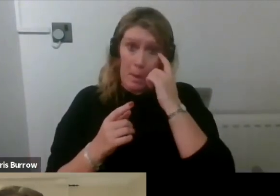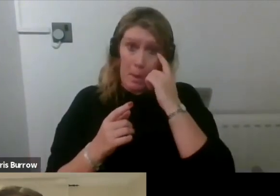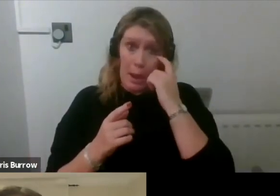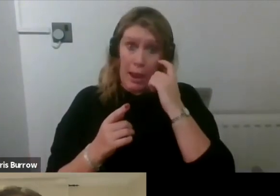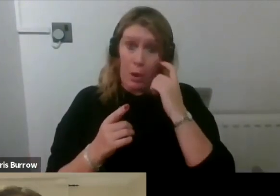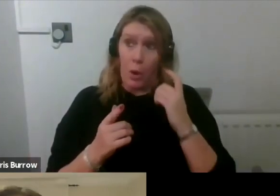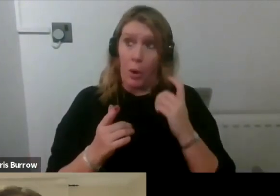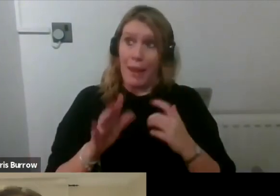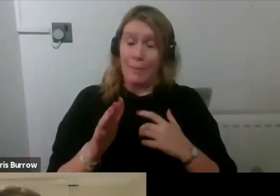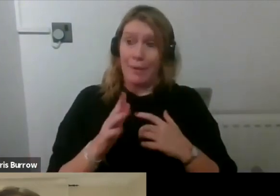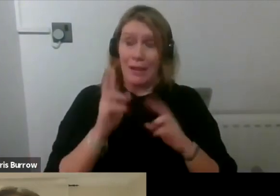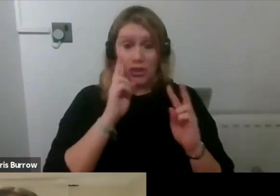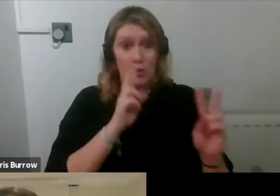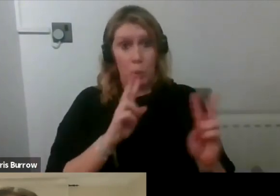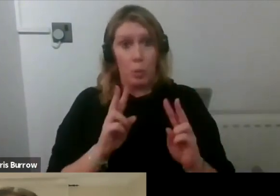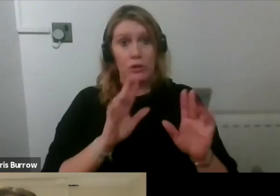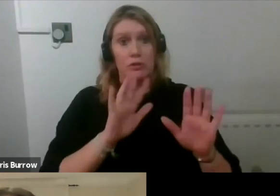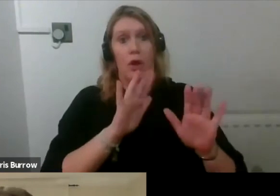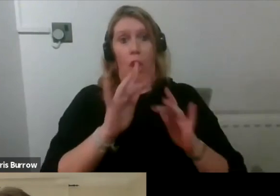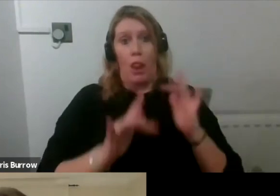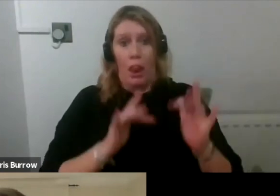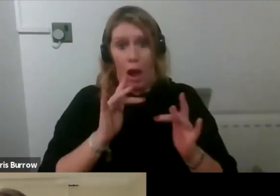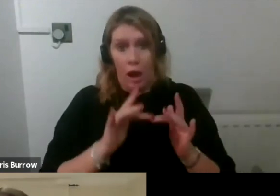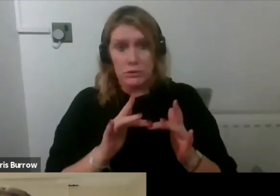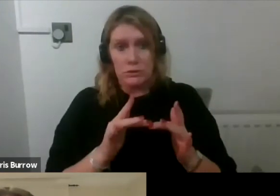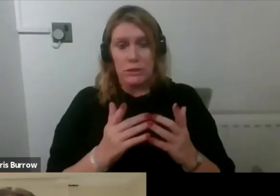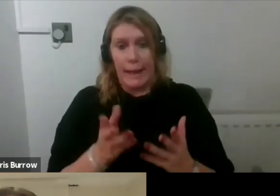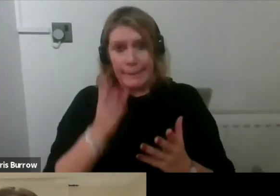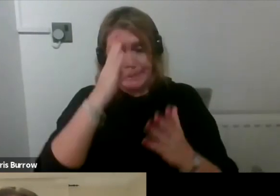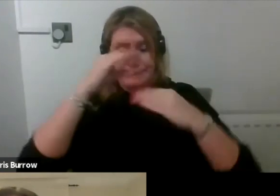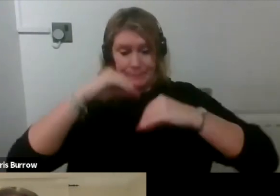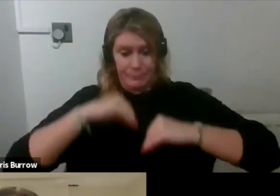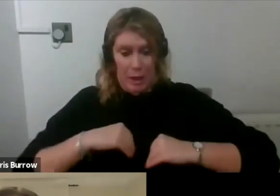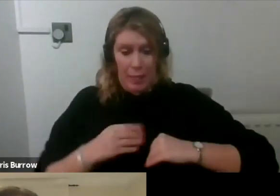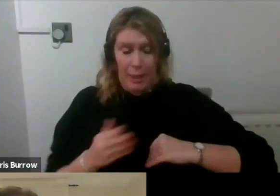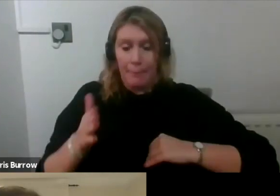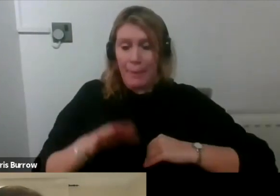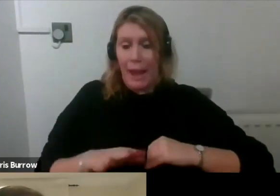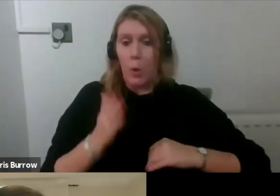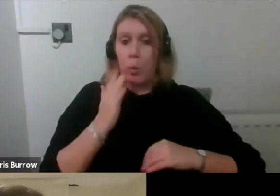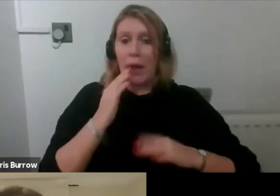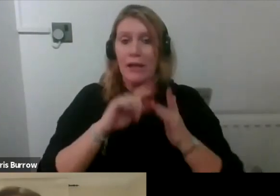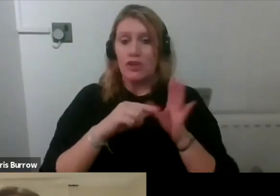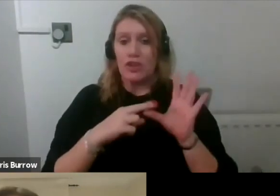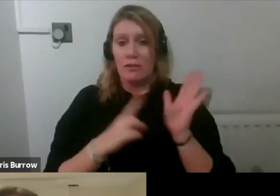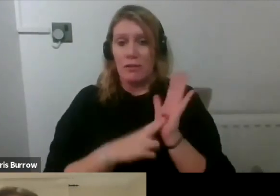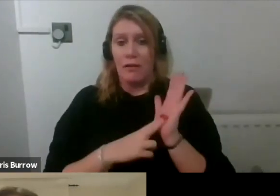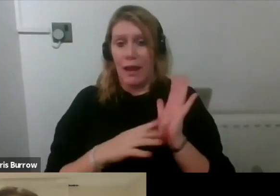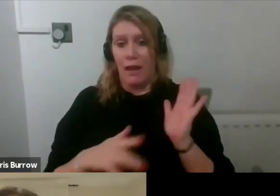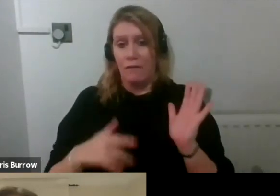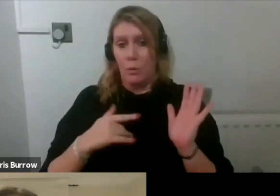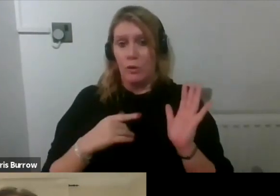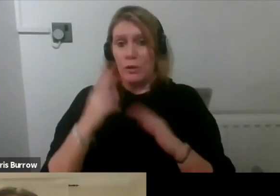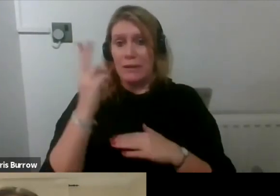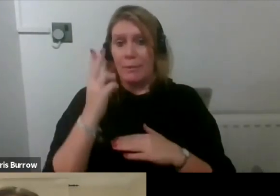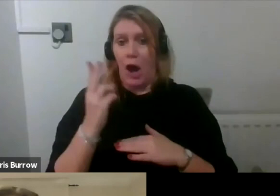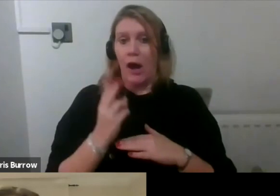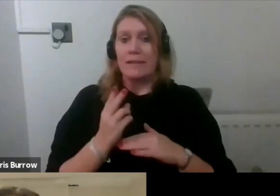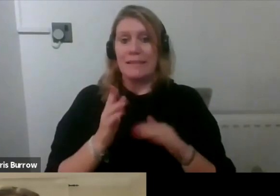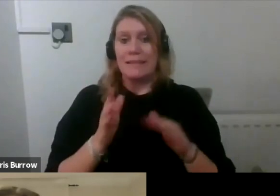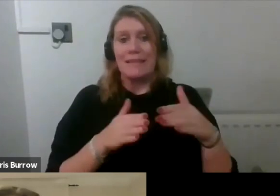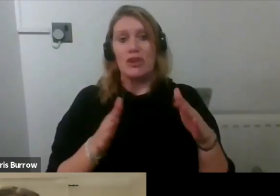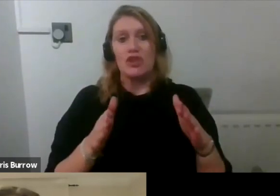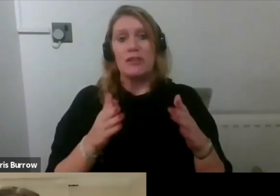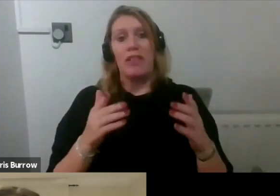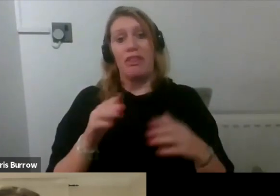or go away and have a look at the website, please do and come back in January. And I think we're doing a couple of artist sessions there, and there'll be